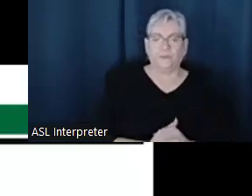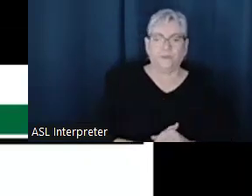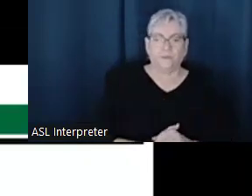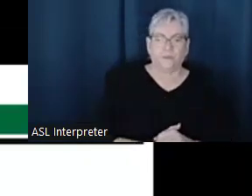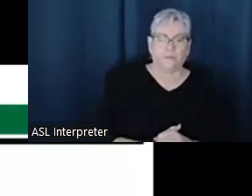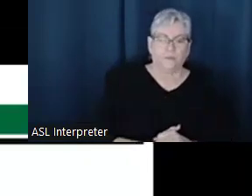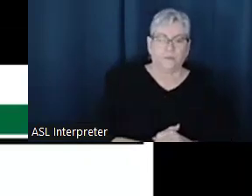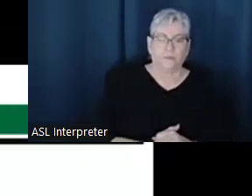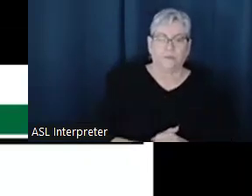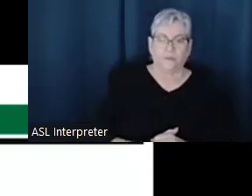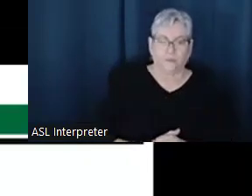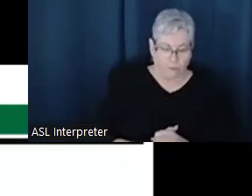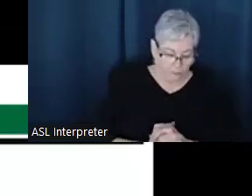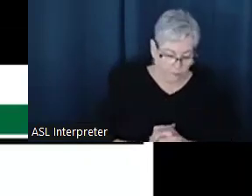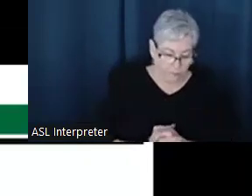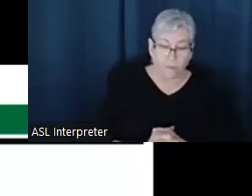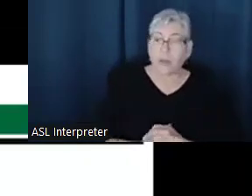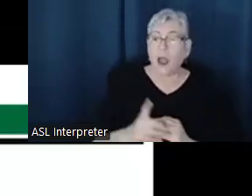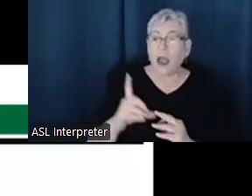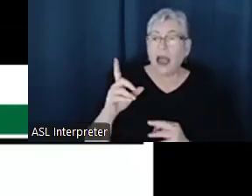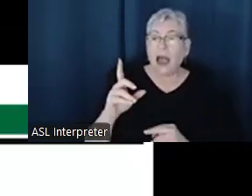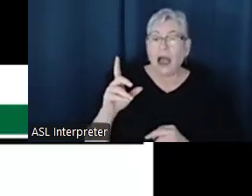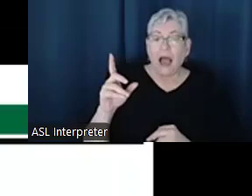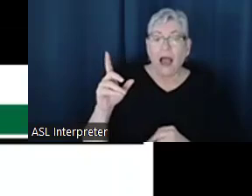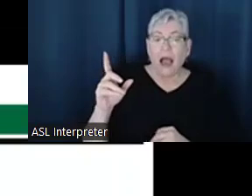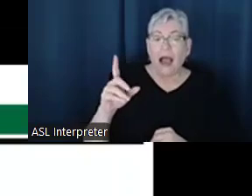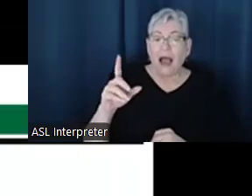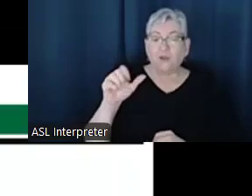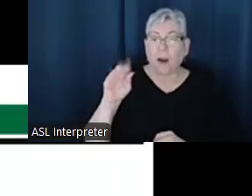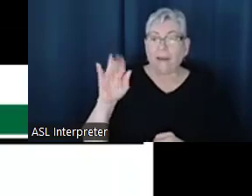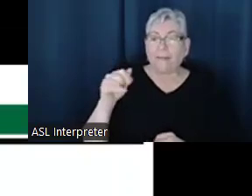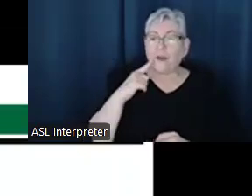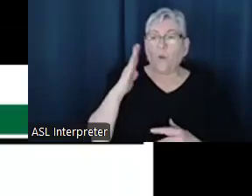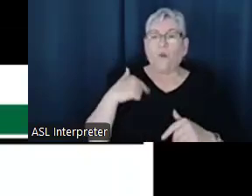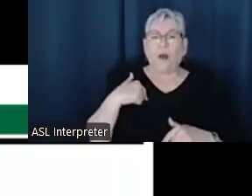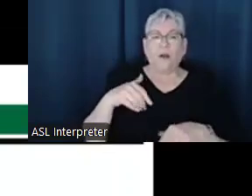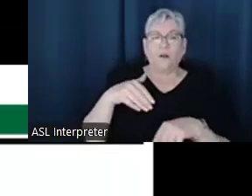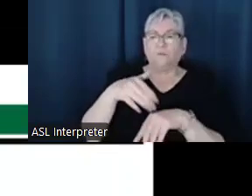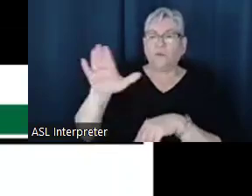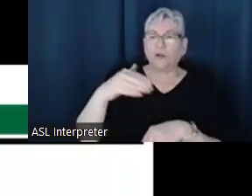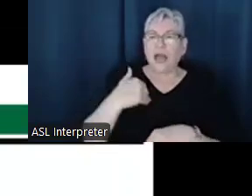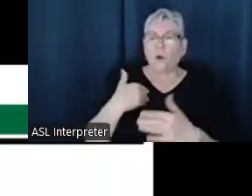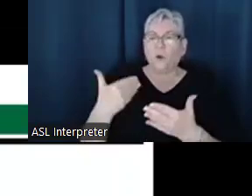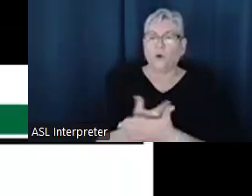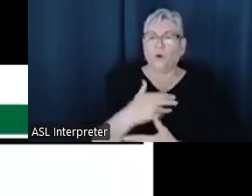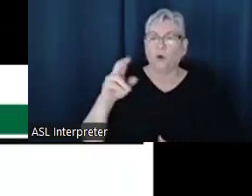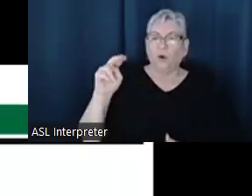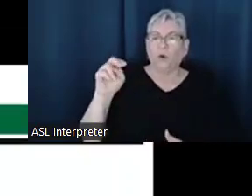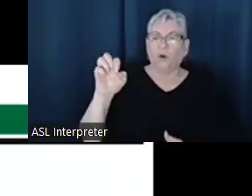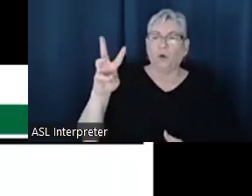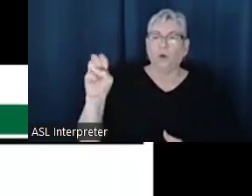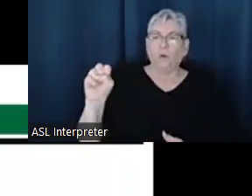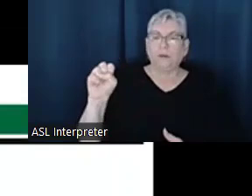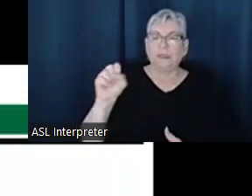Okay. She says that we're about to launch a youth newsletter and really trying to get them to take the lead.